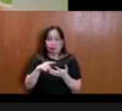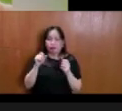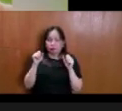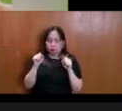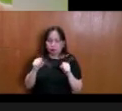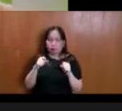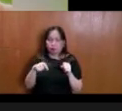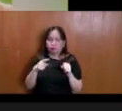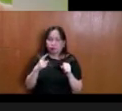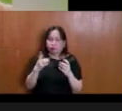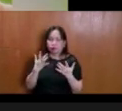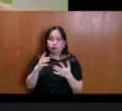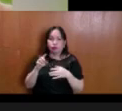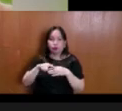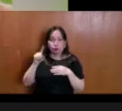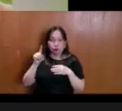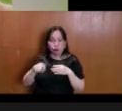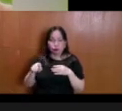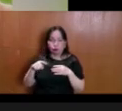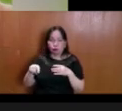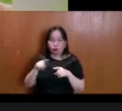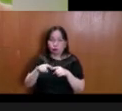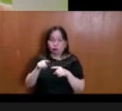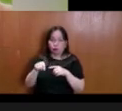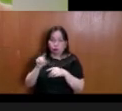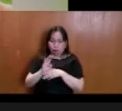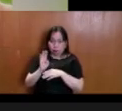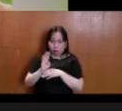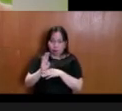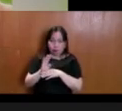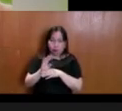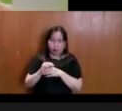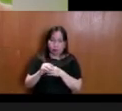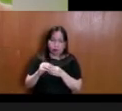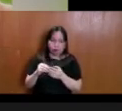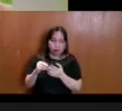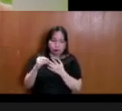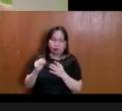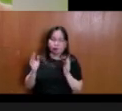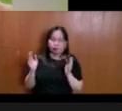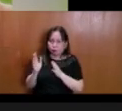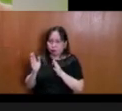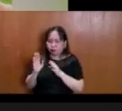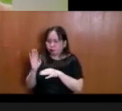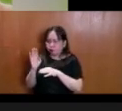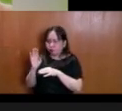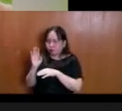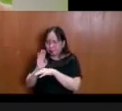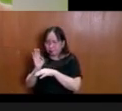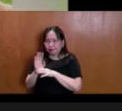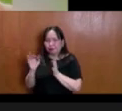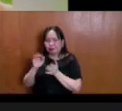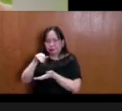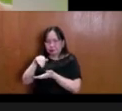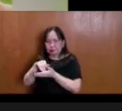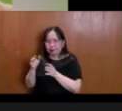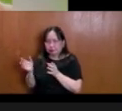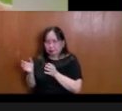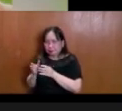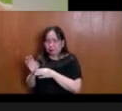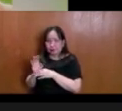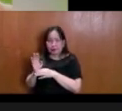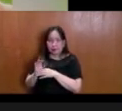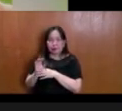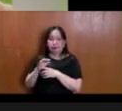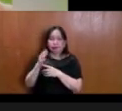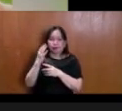potential unintended consequences to businesses, particularly to the small and medium enterprises. And that's why